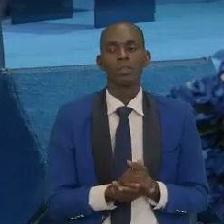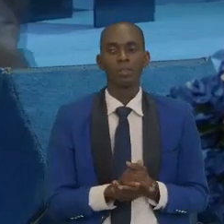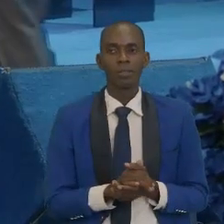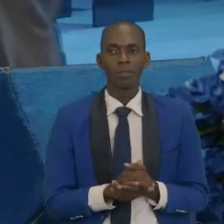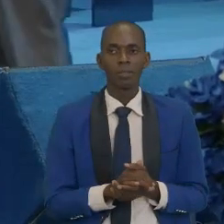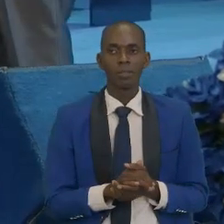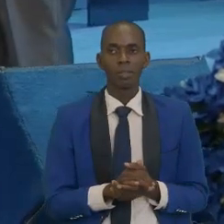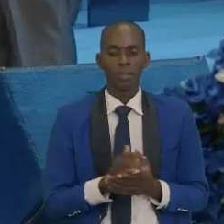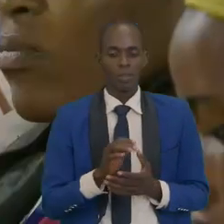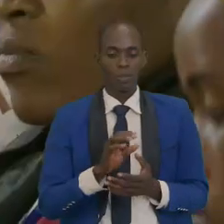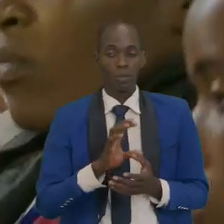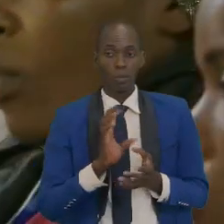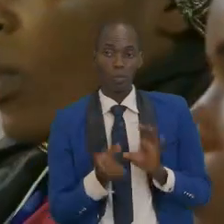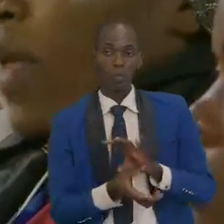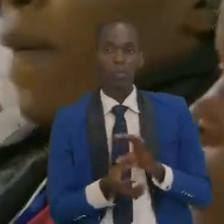Conversion has come.